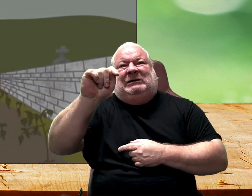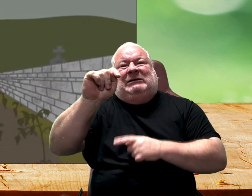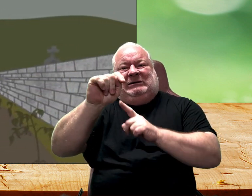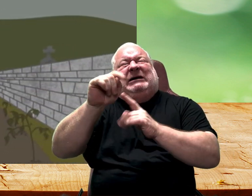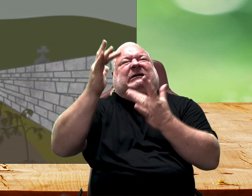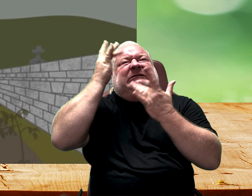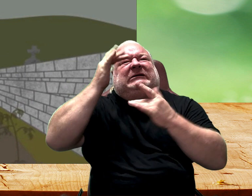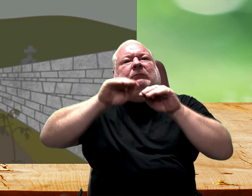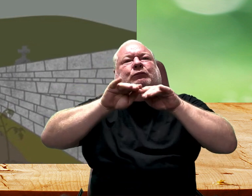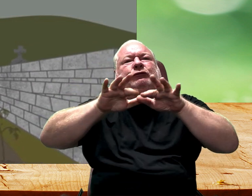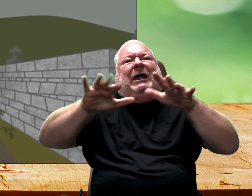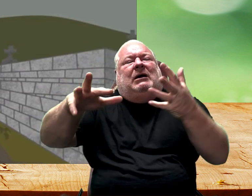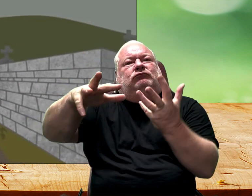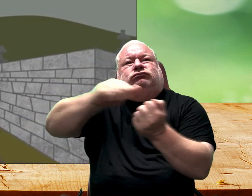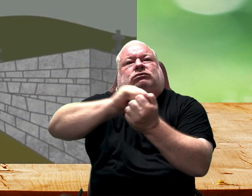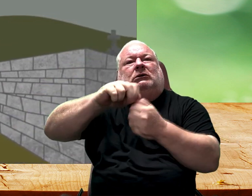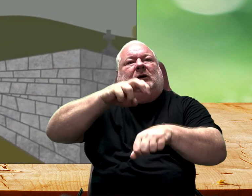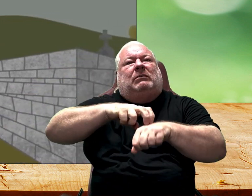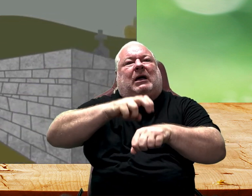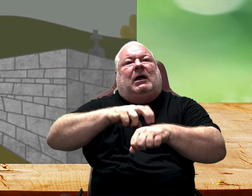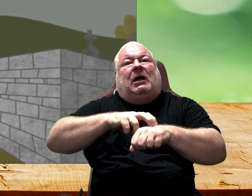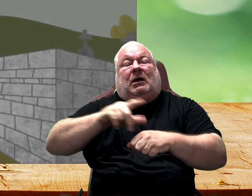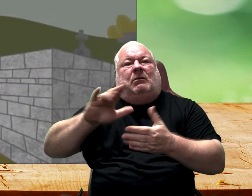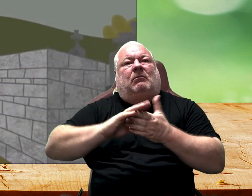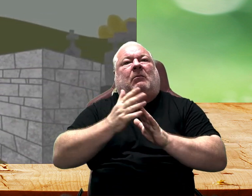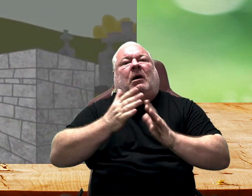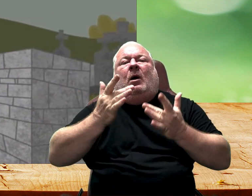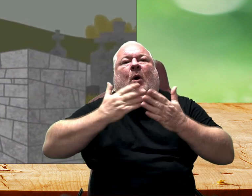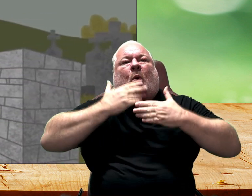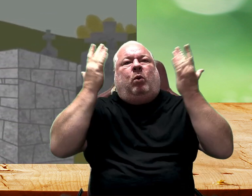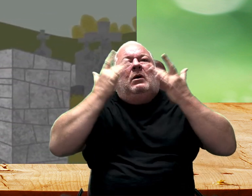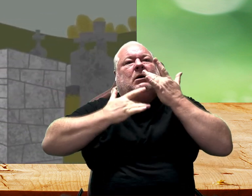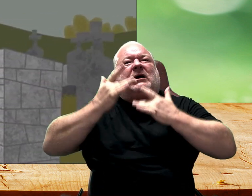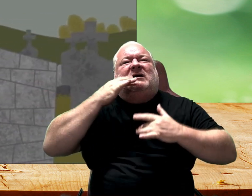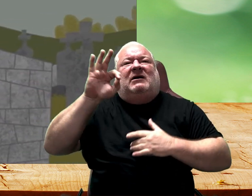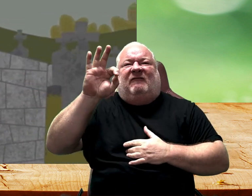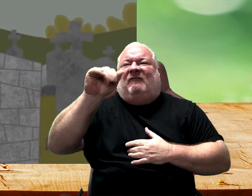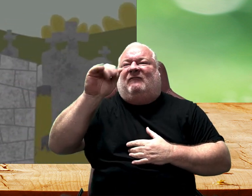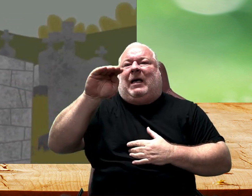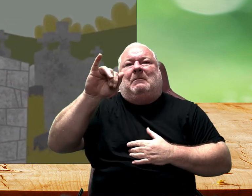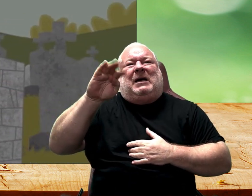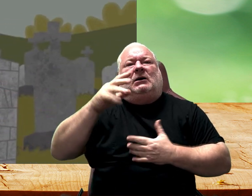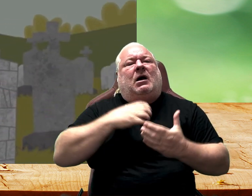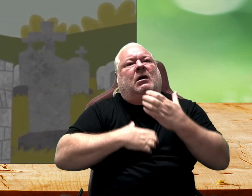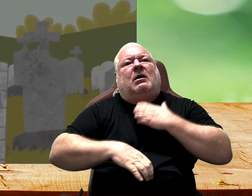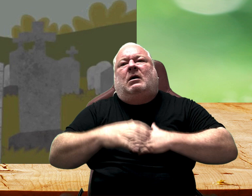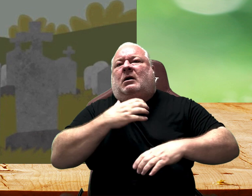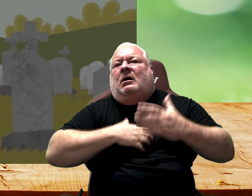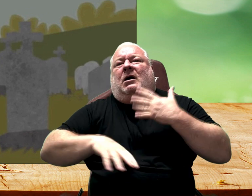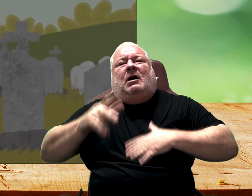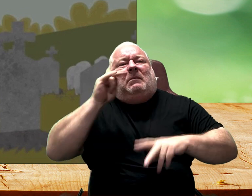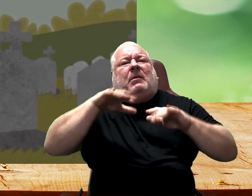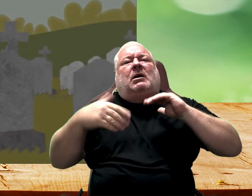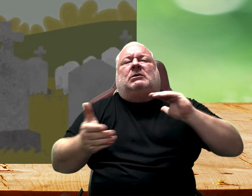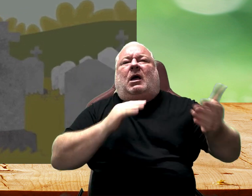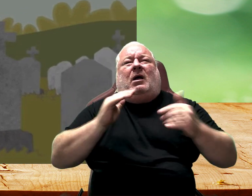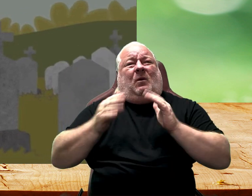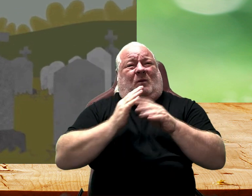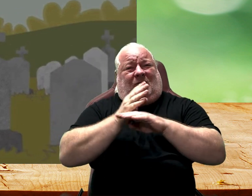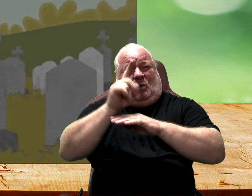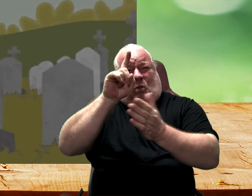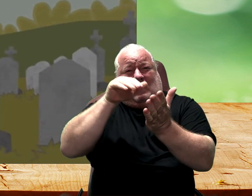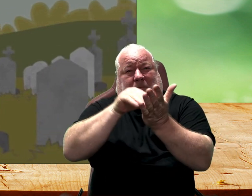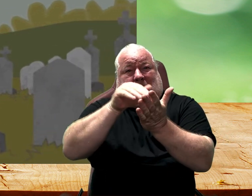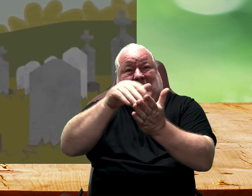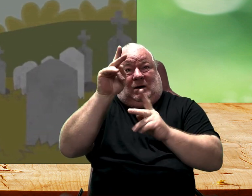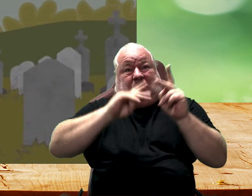the majority of Ireland's potato crop, leading to the Irish potato famine, one of the deadliest famines in world history.